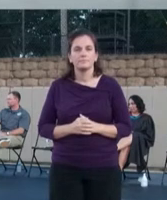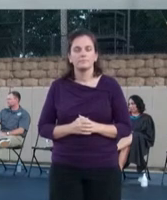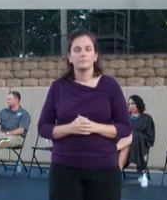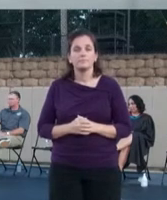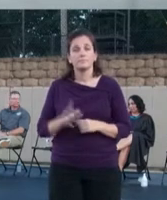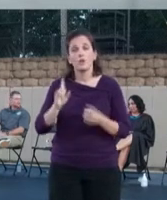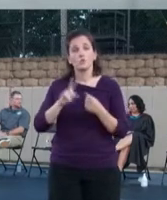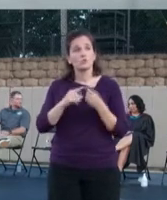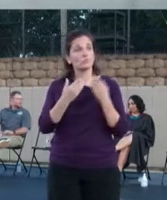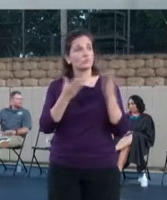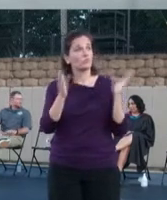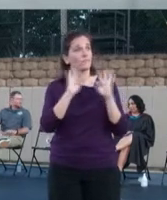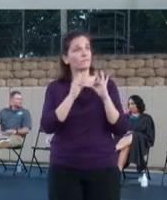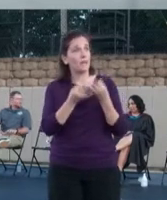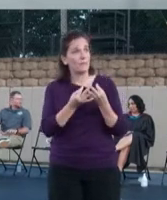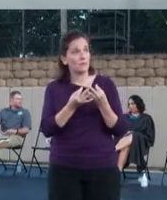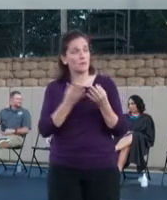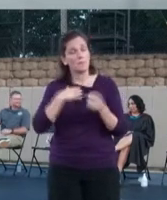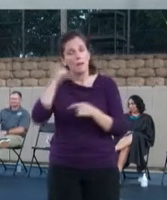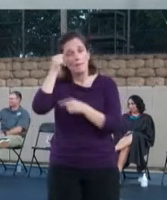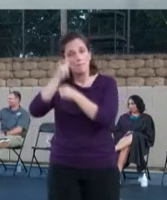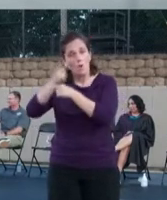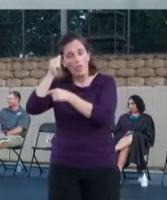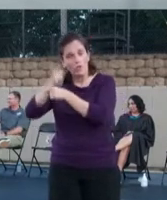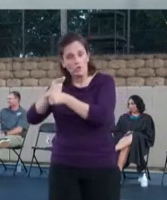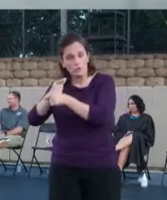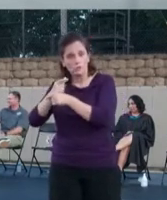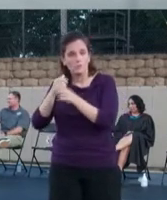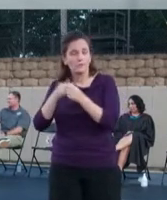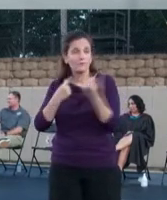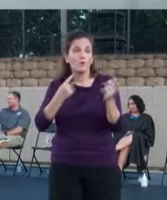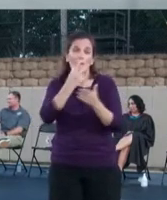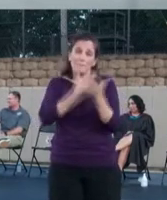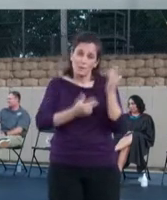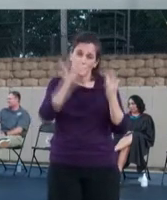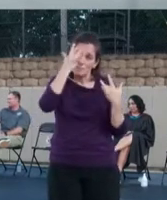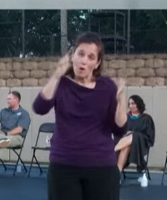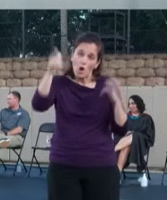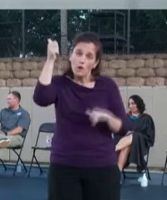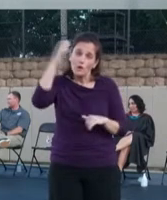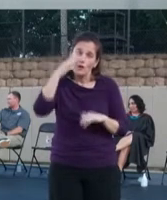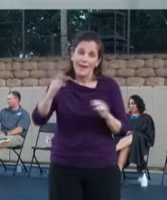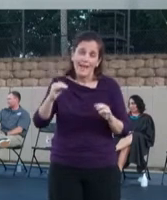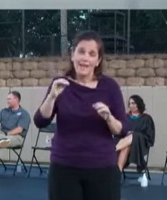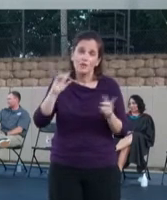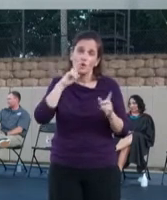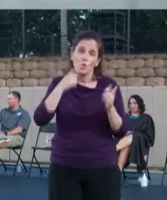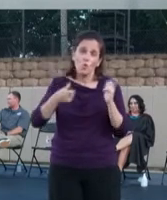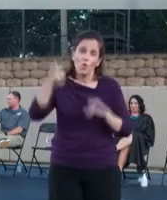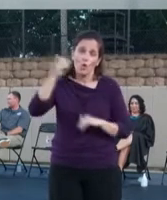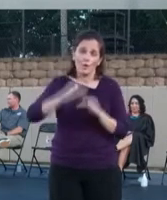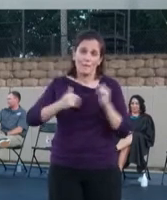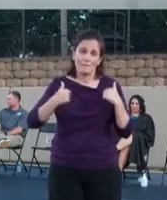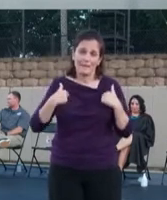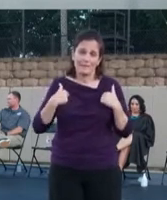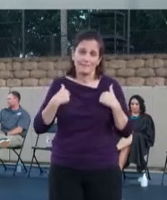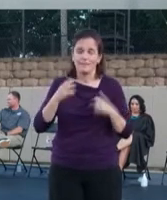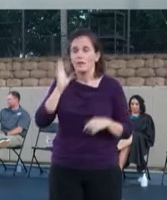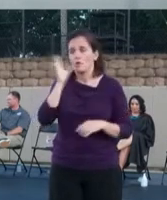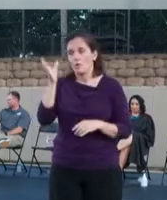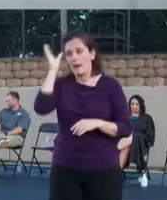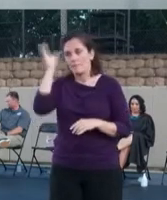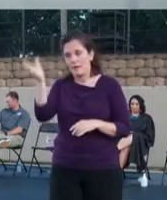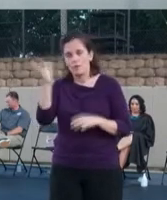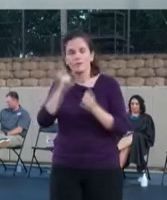To my family, my brothers, for being both smarter and cooler than me, my grandparents, aunts, uncles,